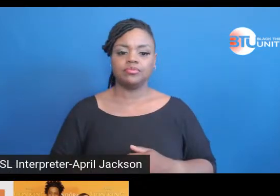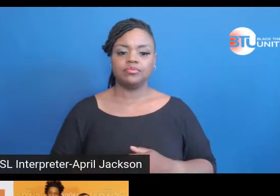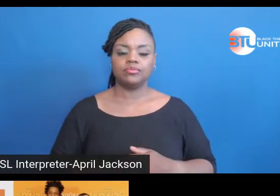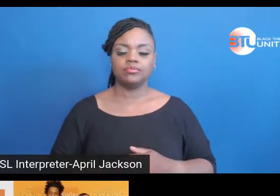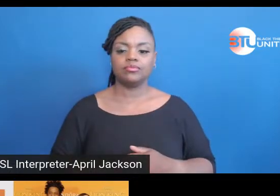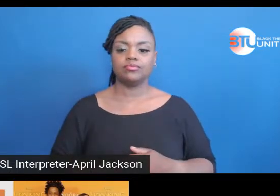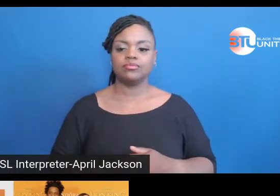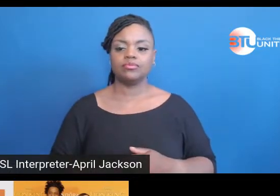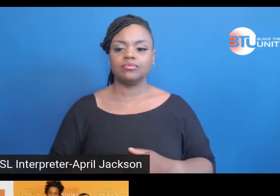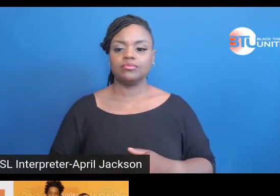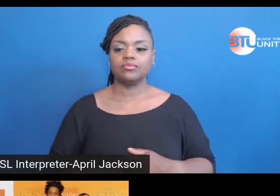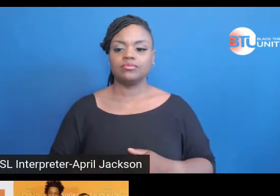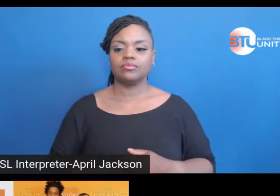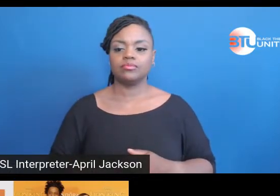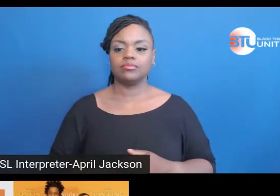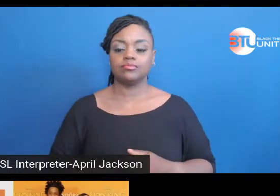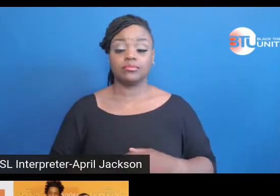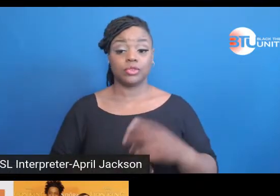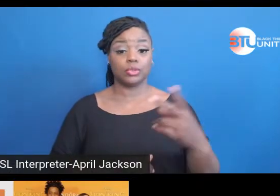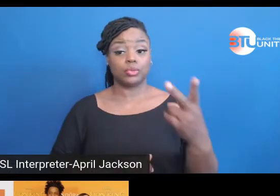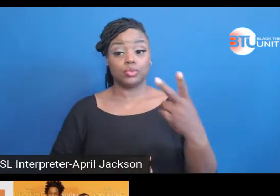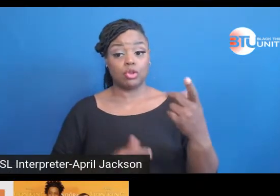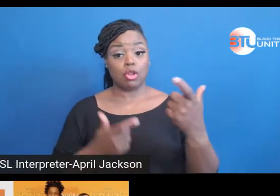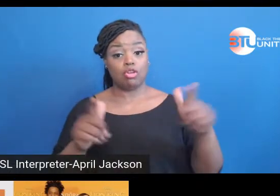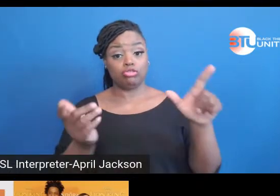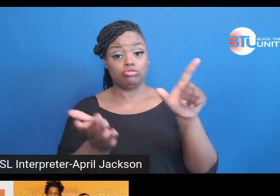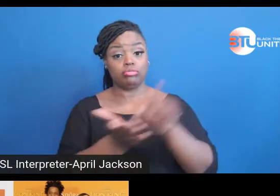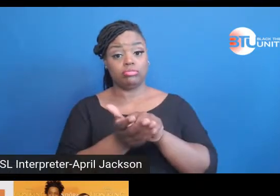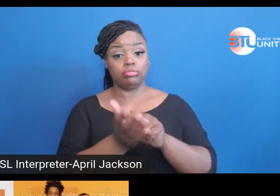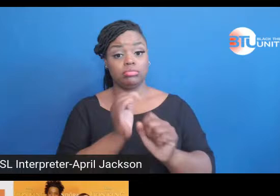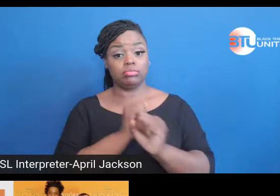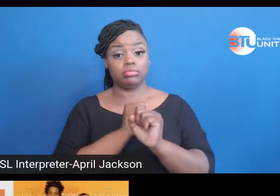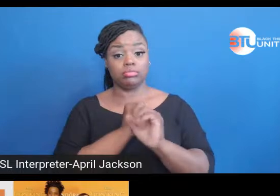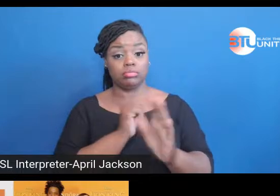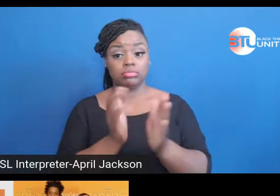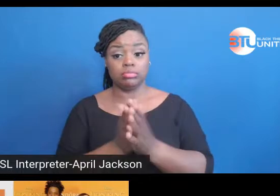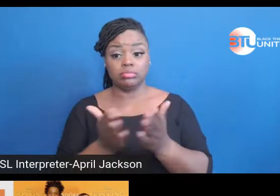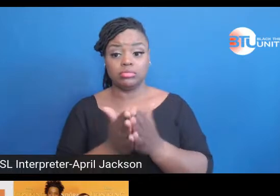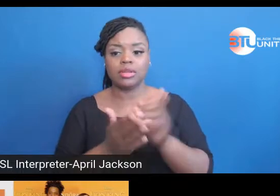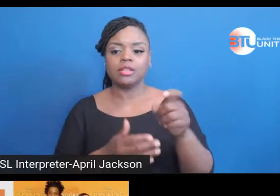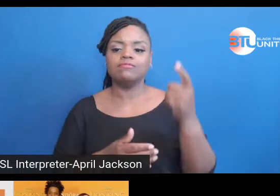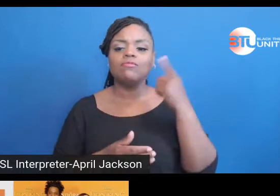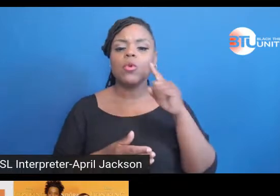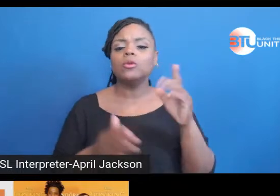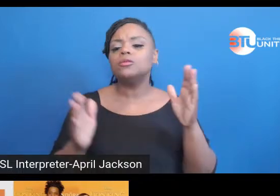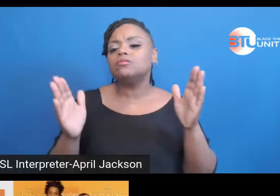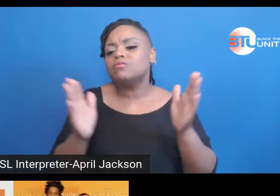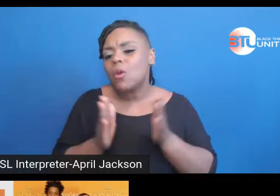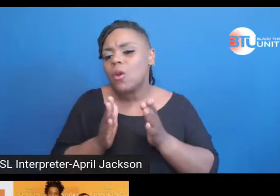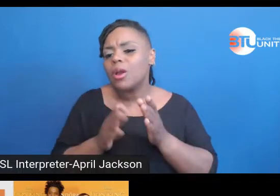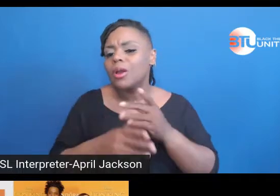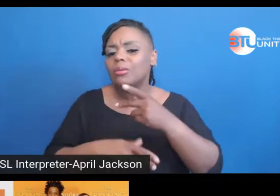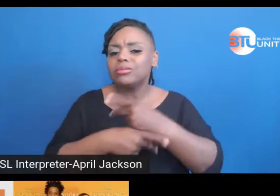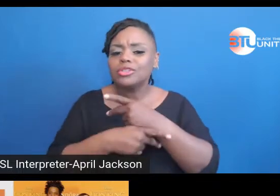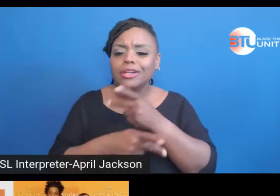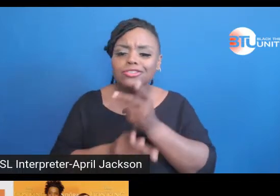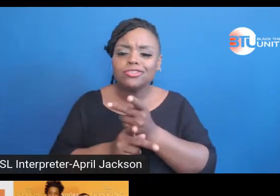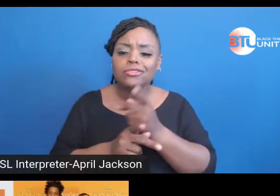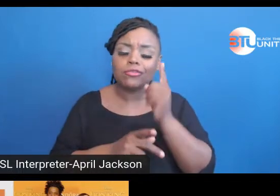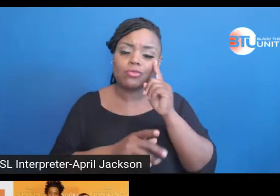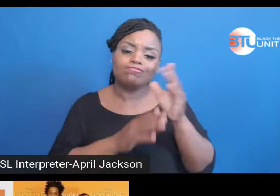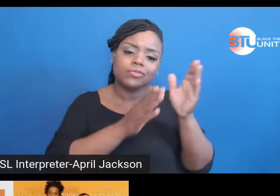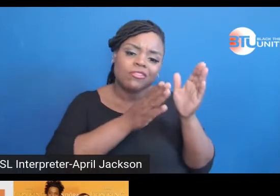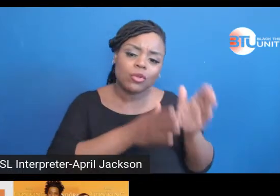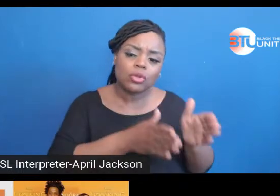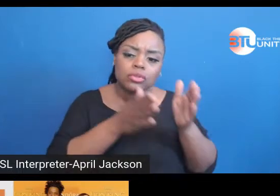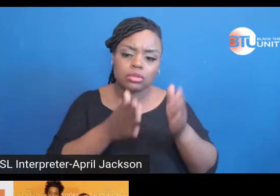distribution publications. So that's for smaller productions or just for individuals starting out. That's a little bit of a